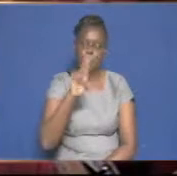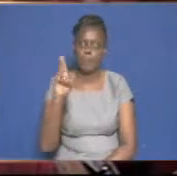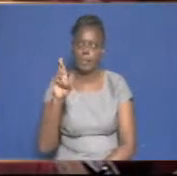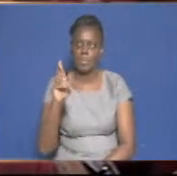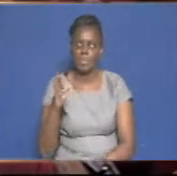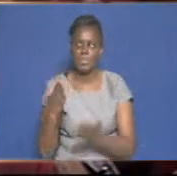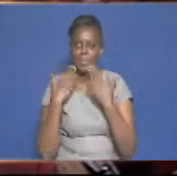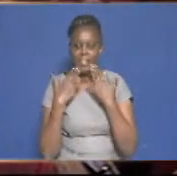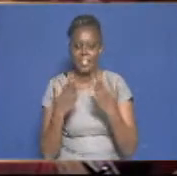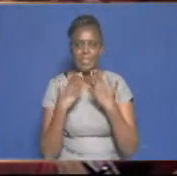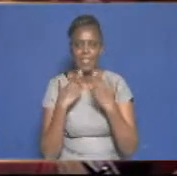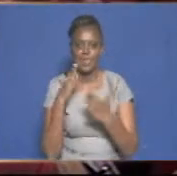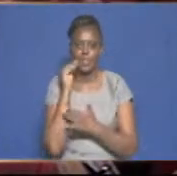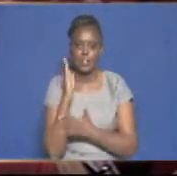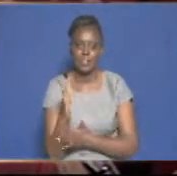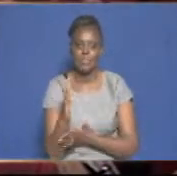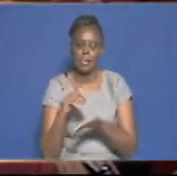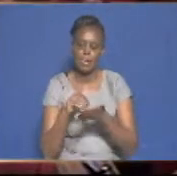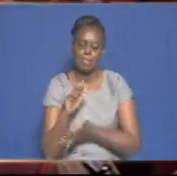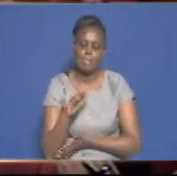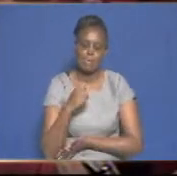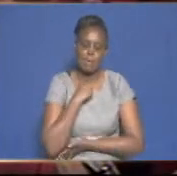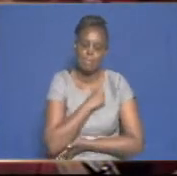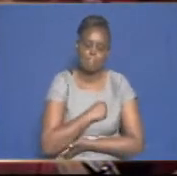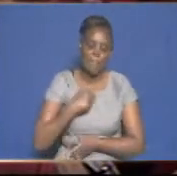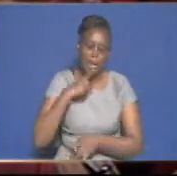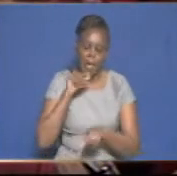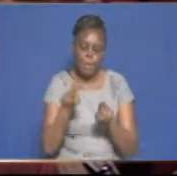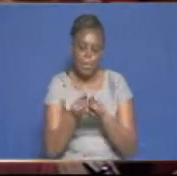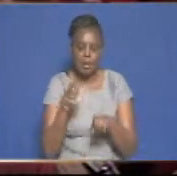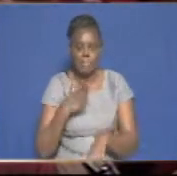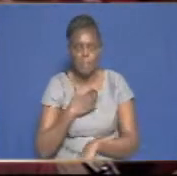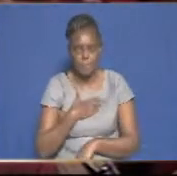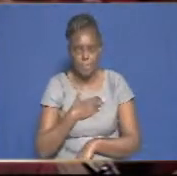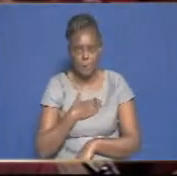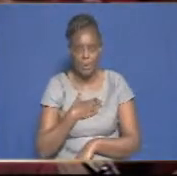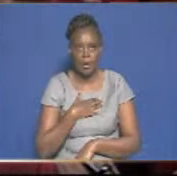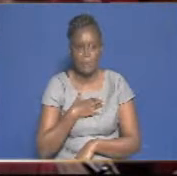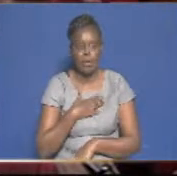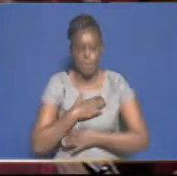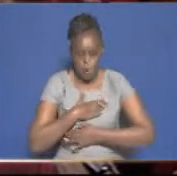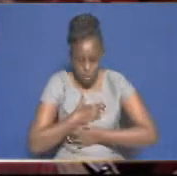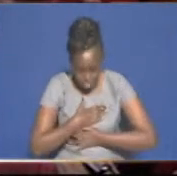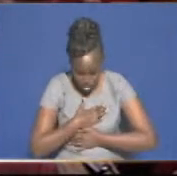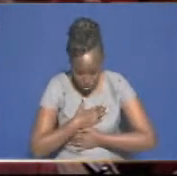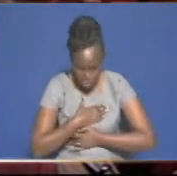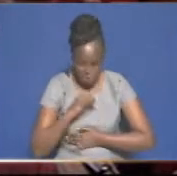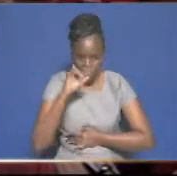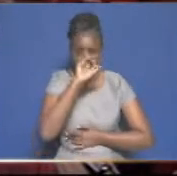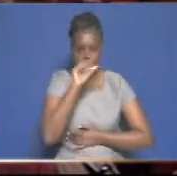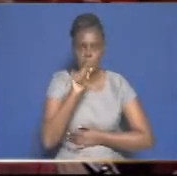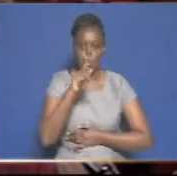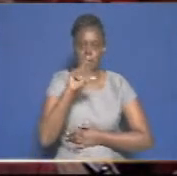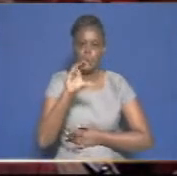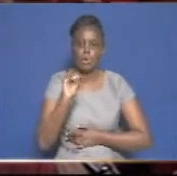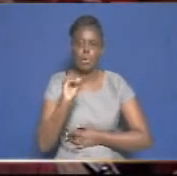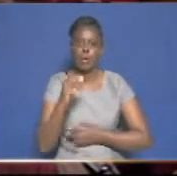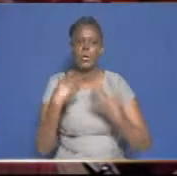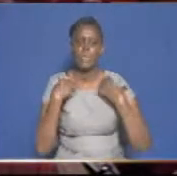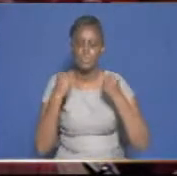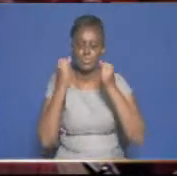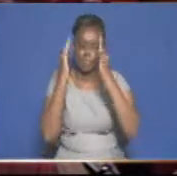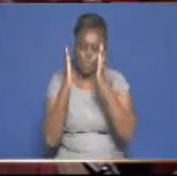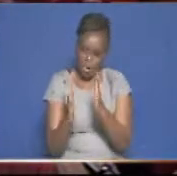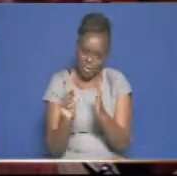Thank you. I want to eulogize my dear brother, Jacob Midio. He was a very, very strong